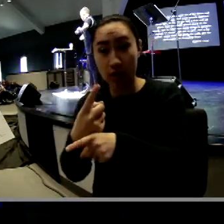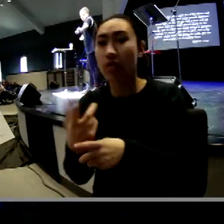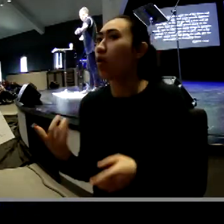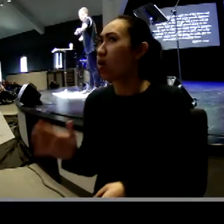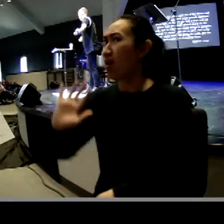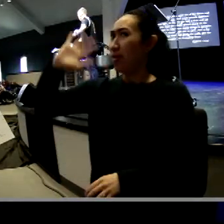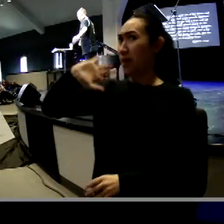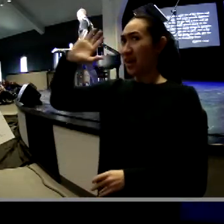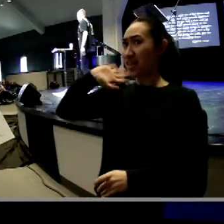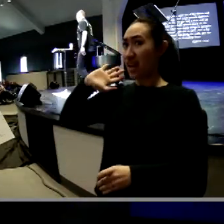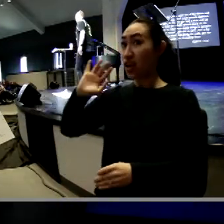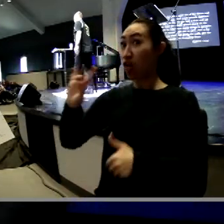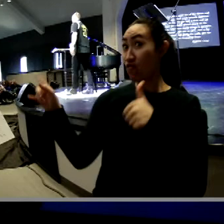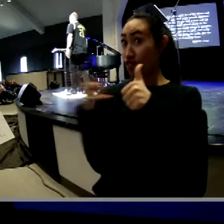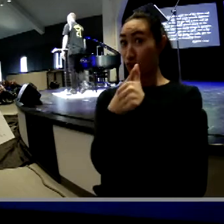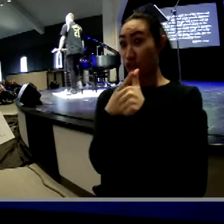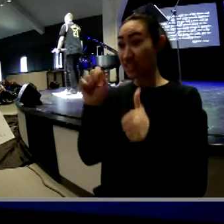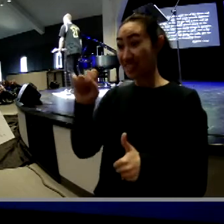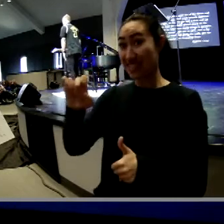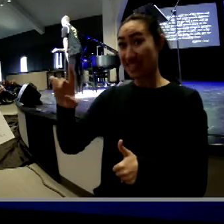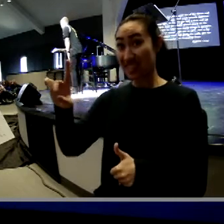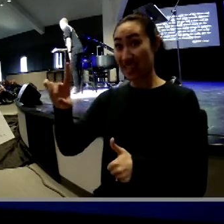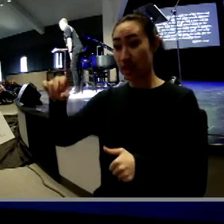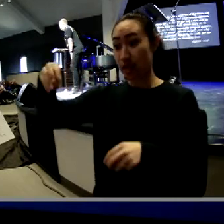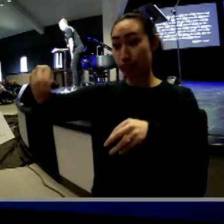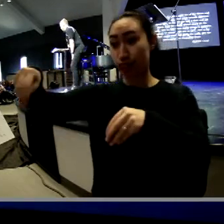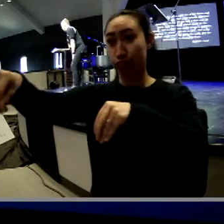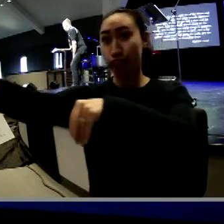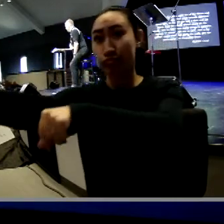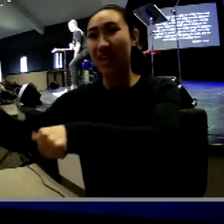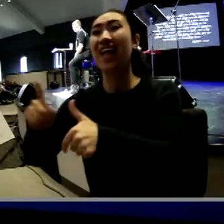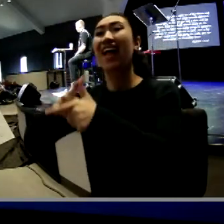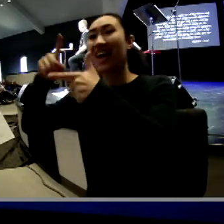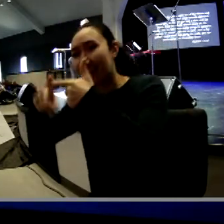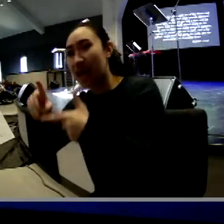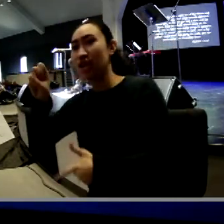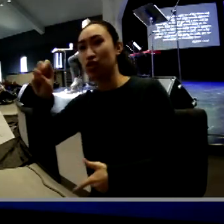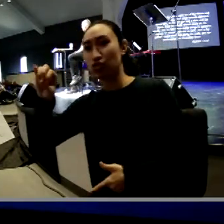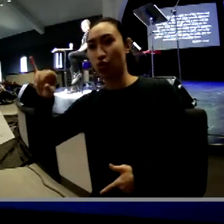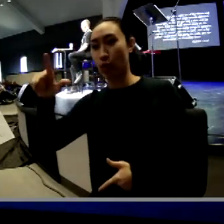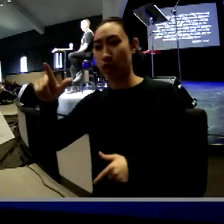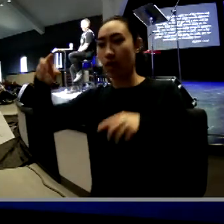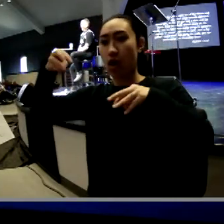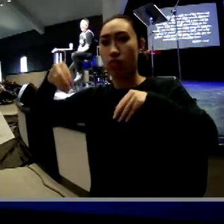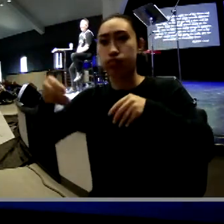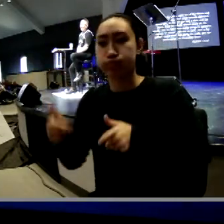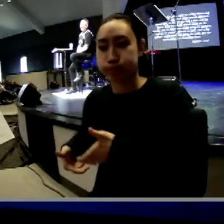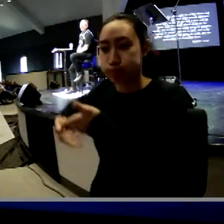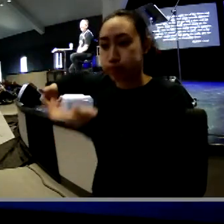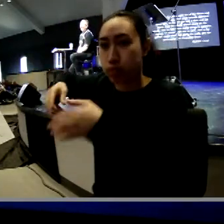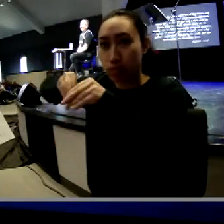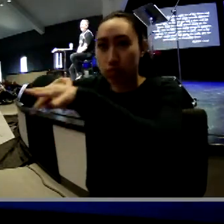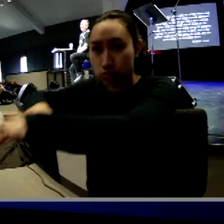tiller. That's what I use for our small little plot of garden. We just grow tomatoes. No, I'm kidding.